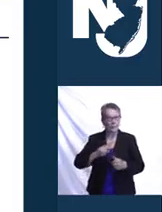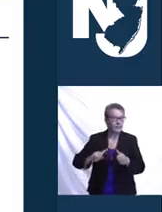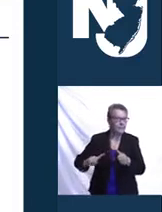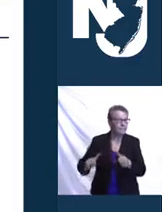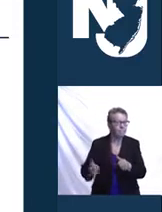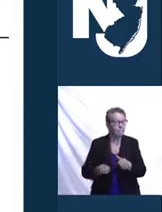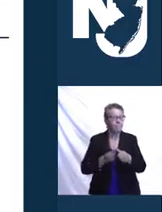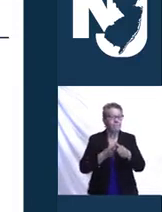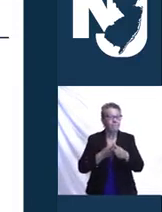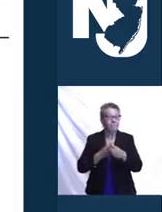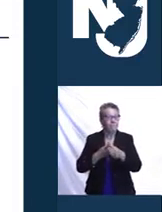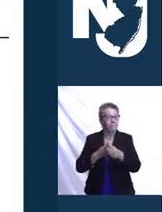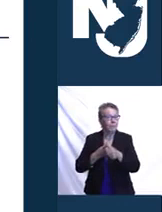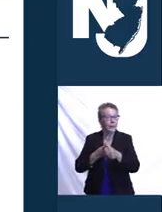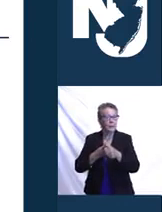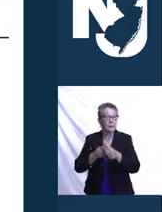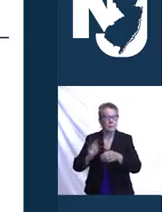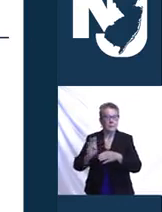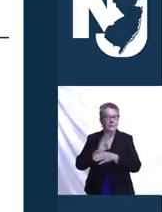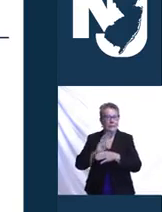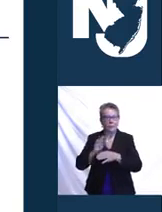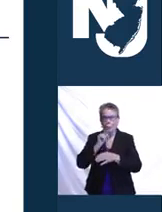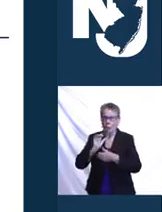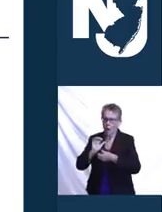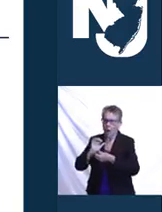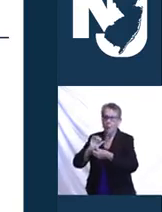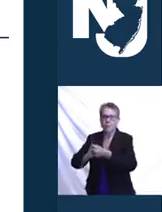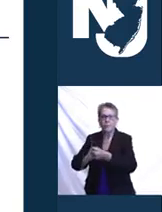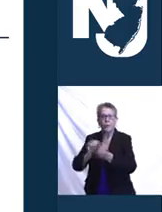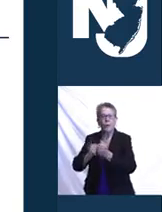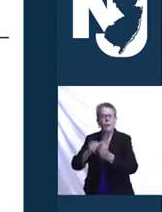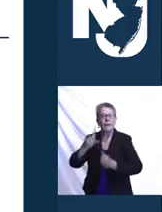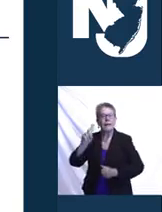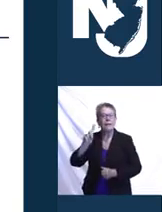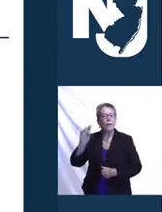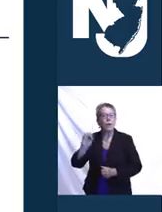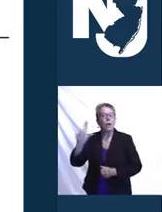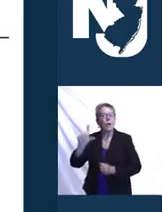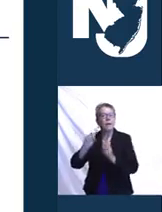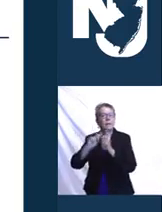and healthy. Check them out. Their website is princetonmedicine.com,